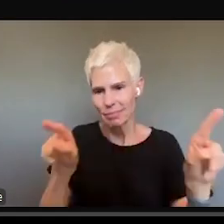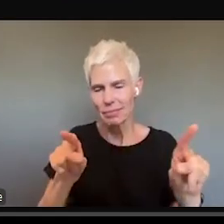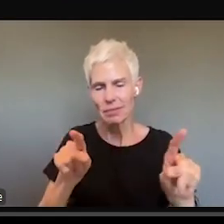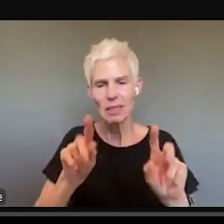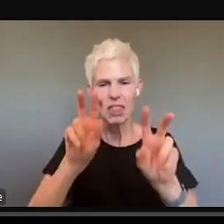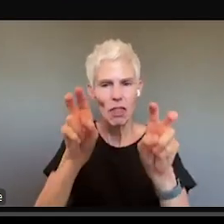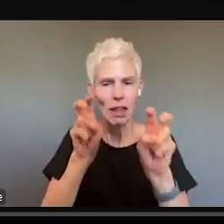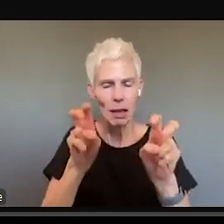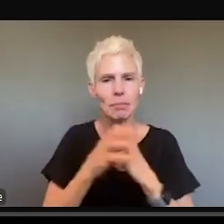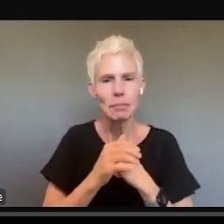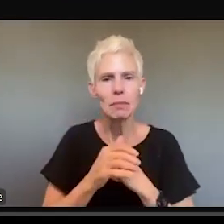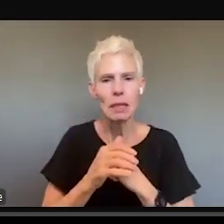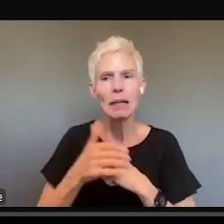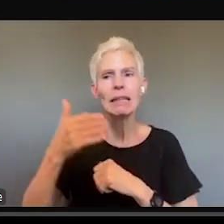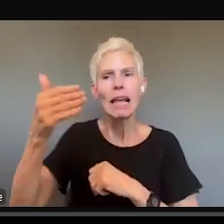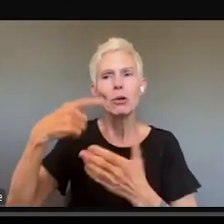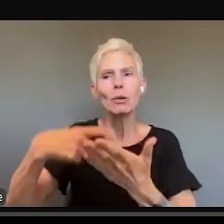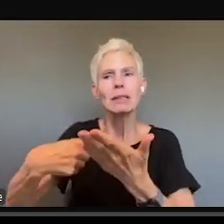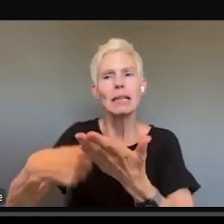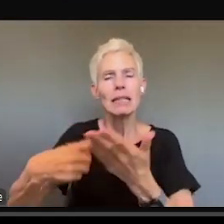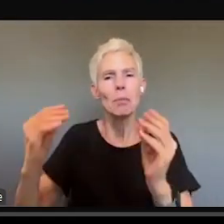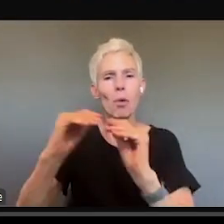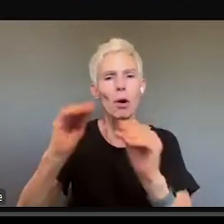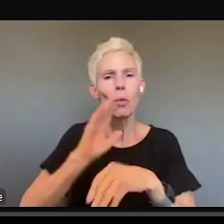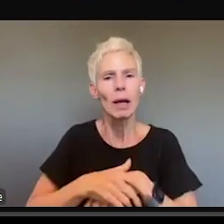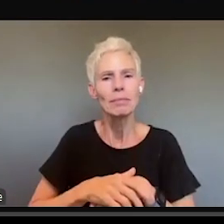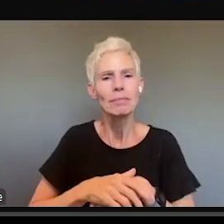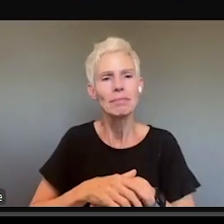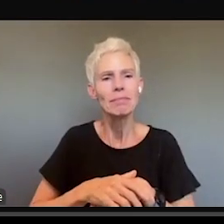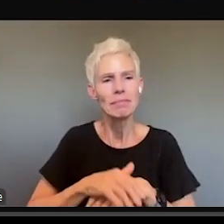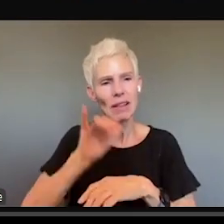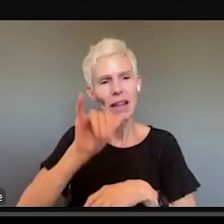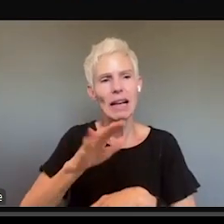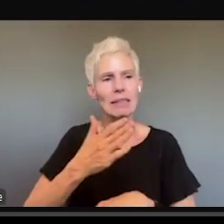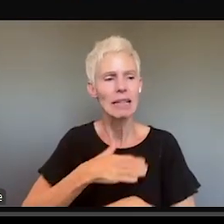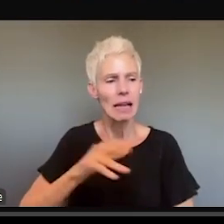on a crisis jam. And with that, I'll end the NASHBIT update.